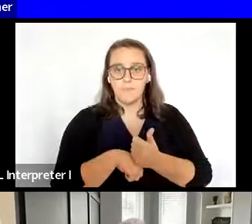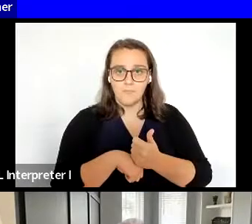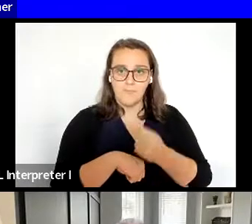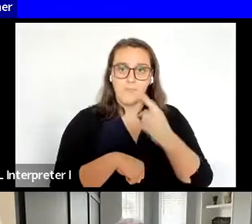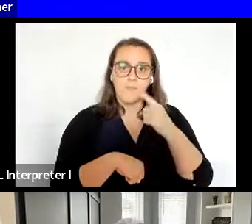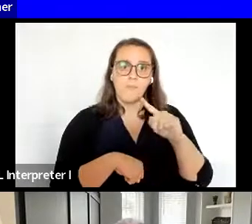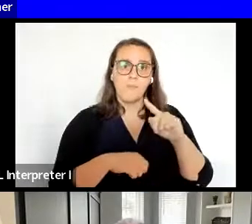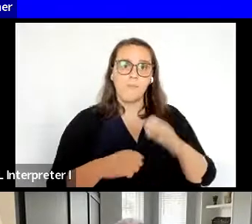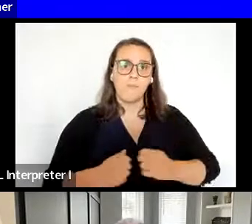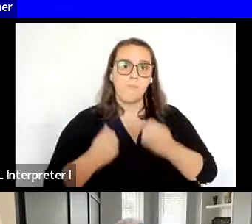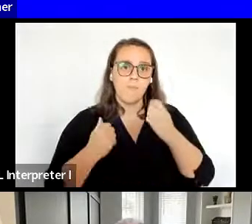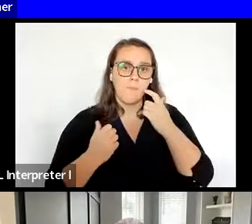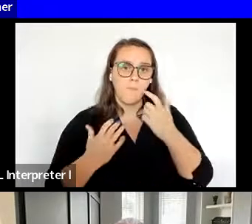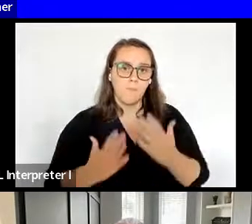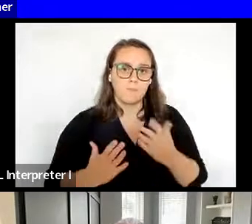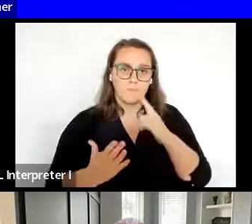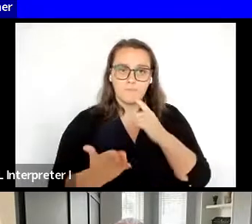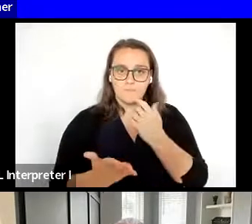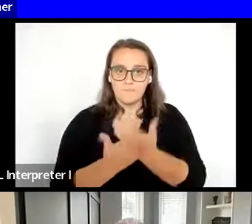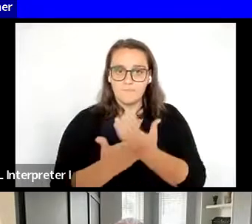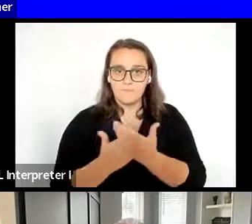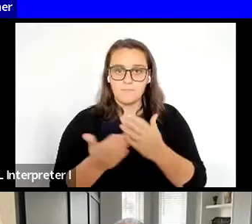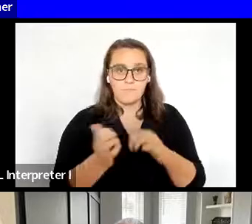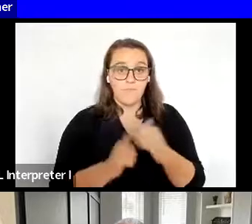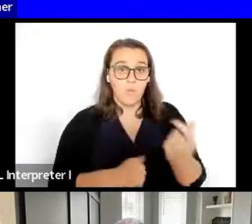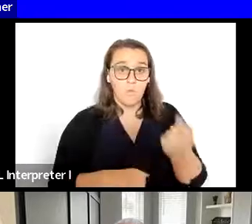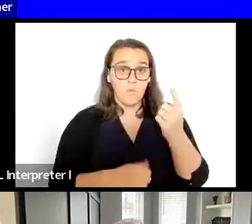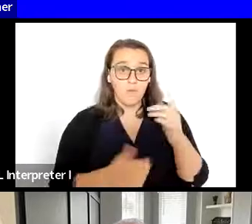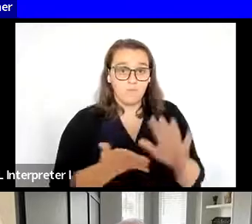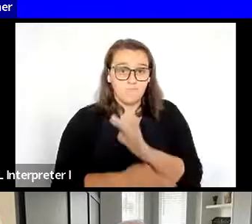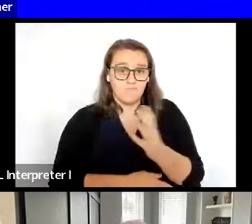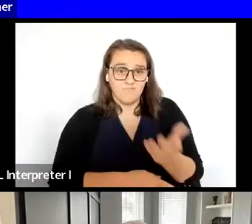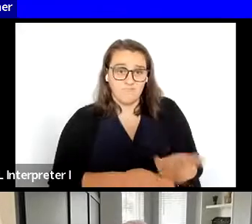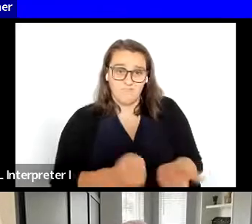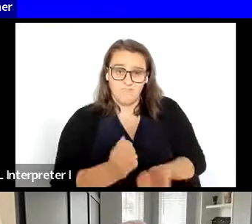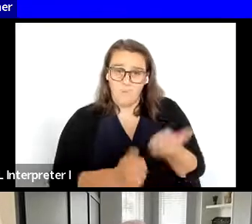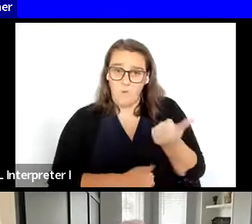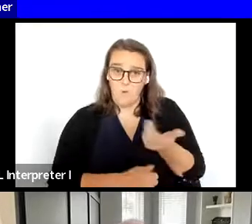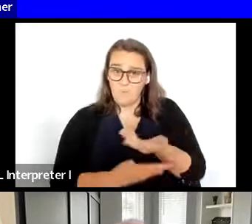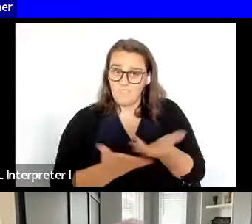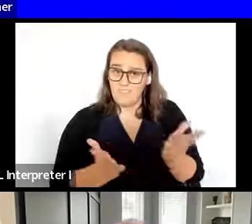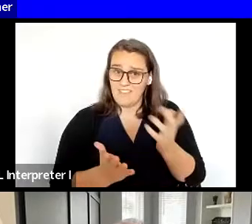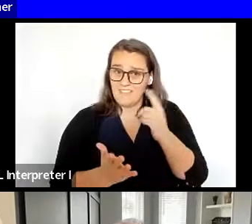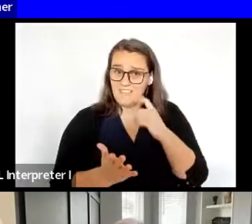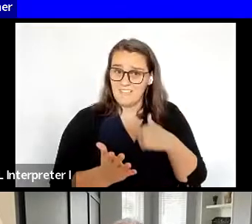document. Most of this has been adopted previously by the council. A couple of these items are